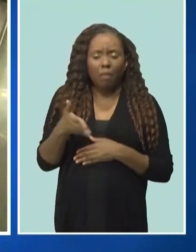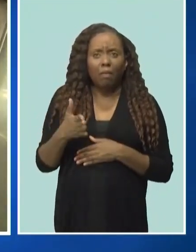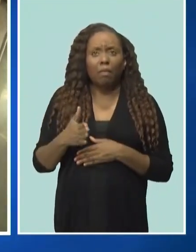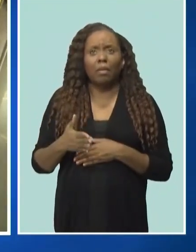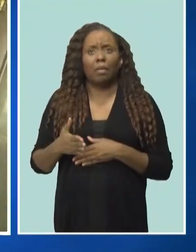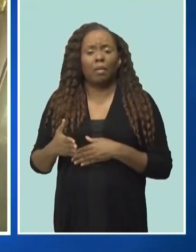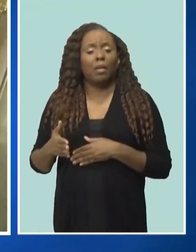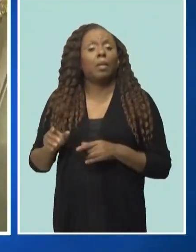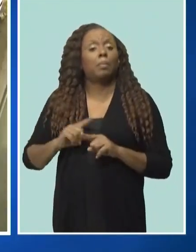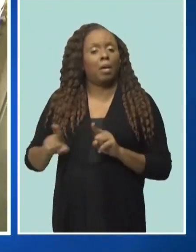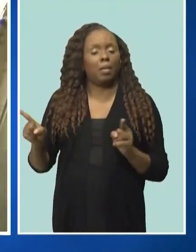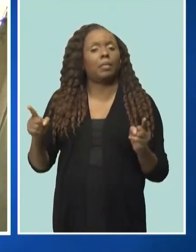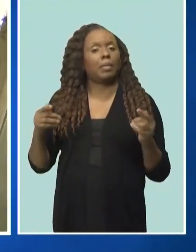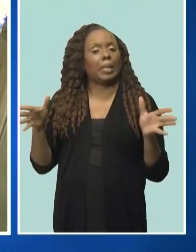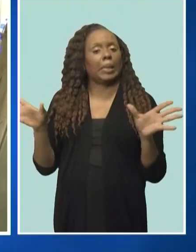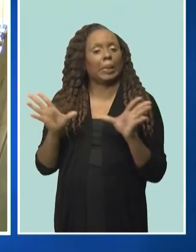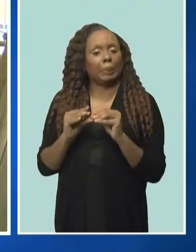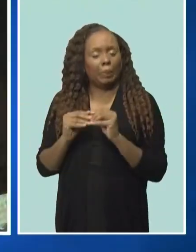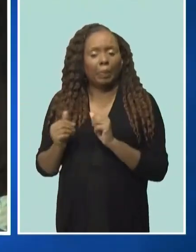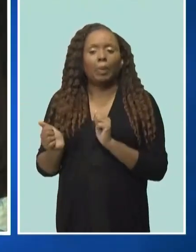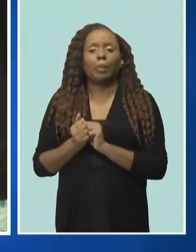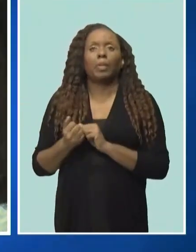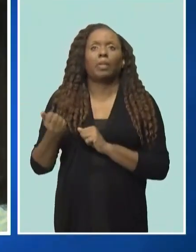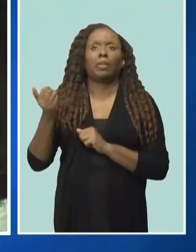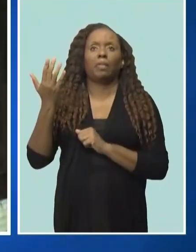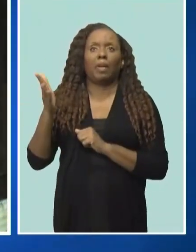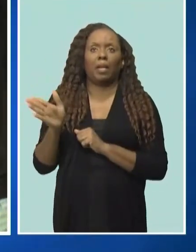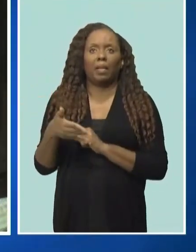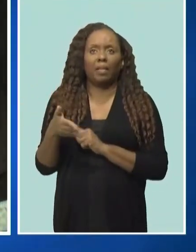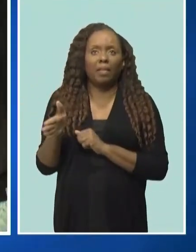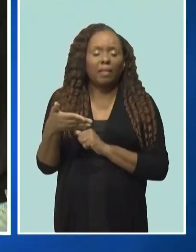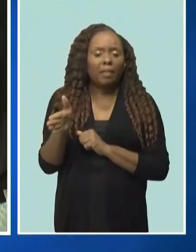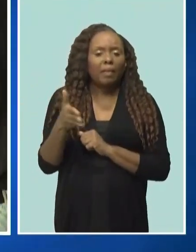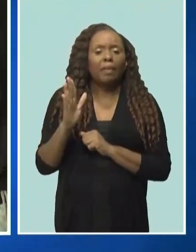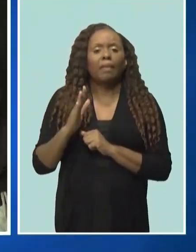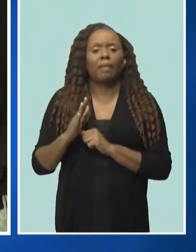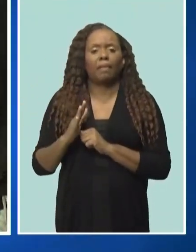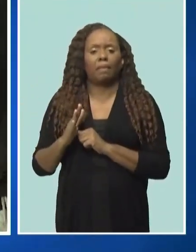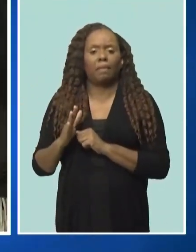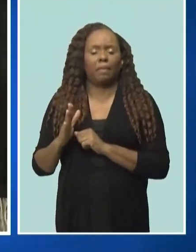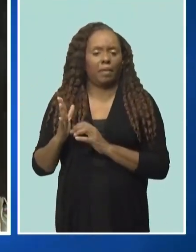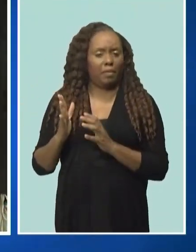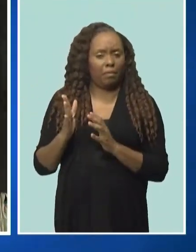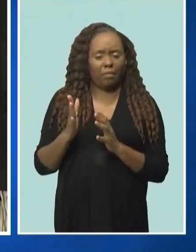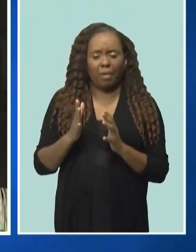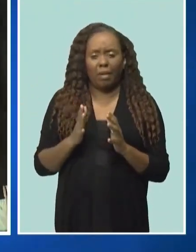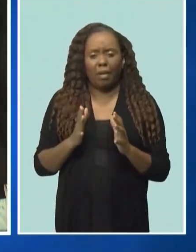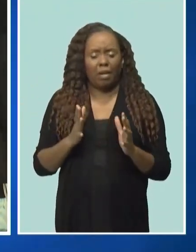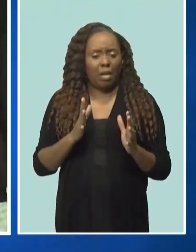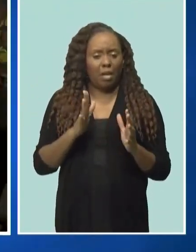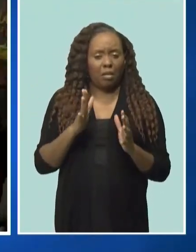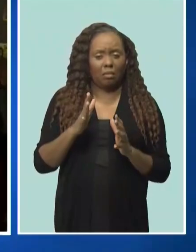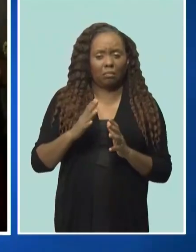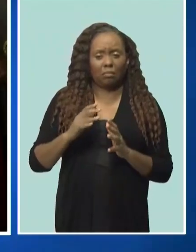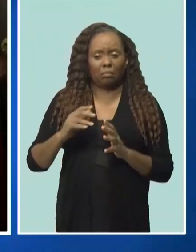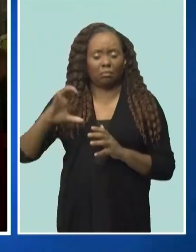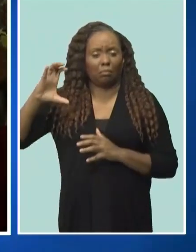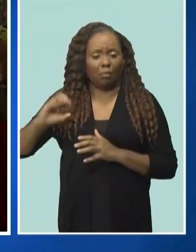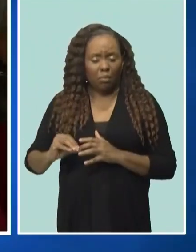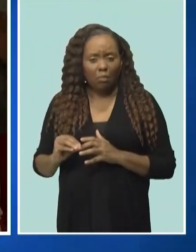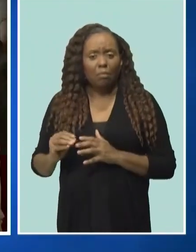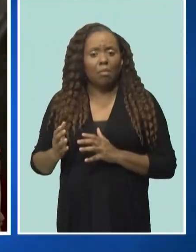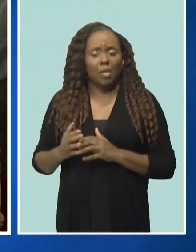fish processors. He says there is no immediate fallout to the fishing industry following the passing of Hurricane